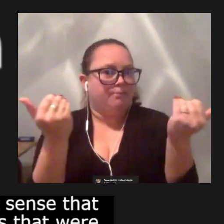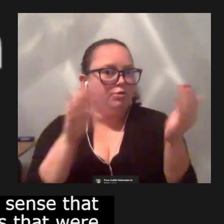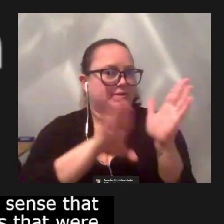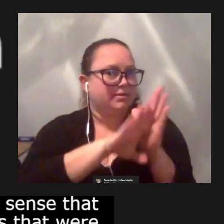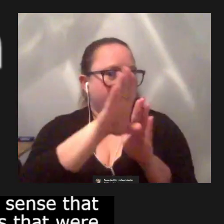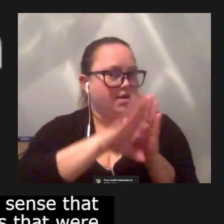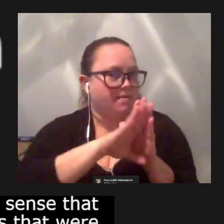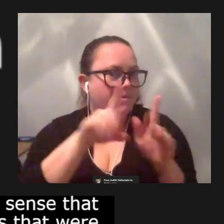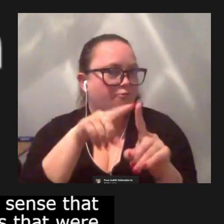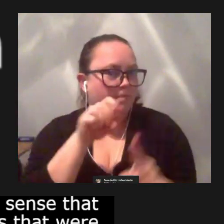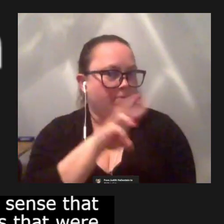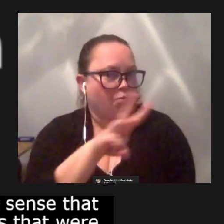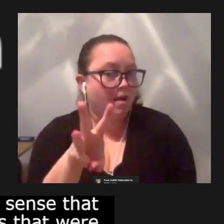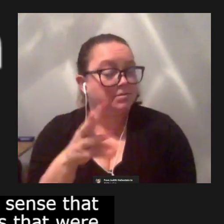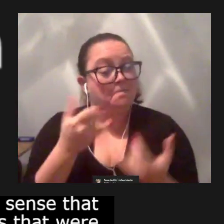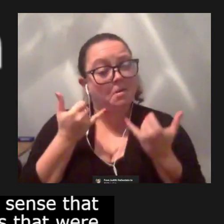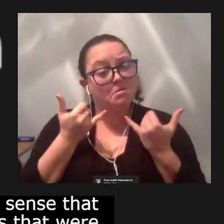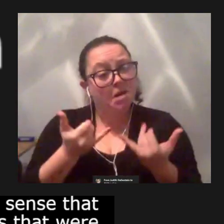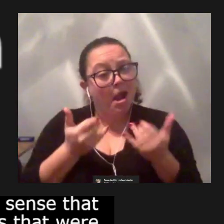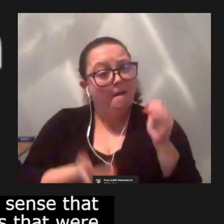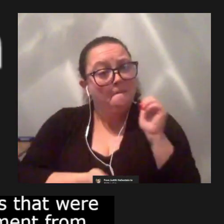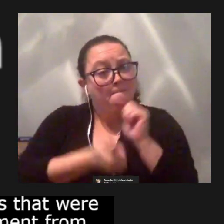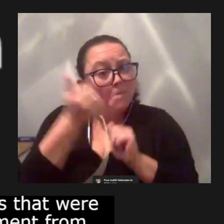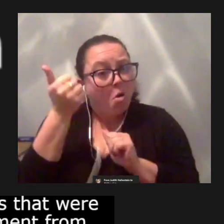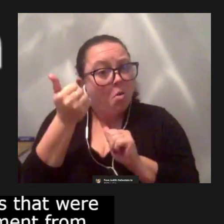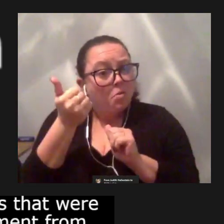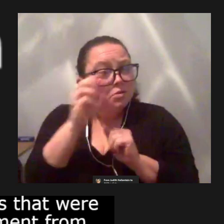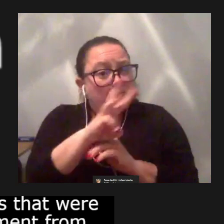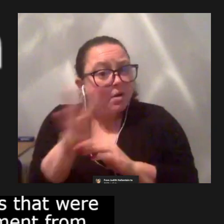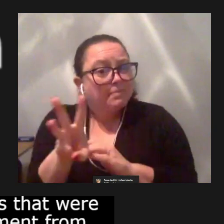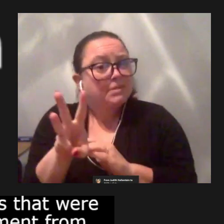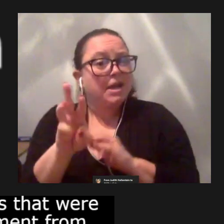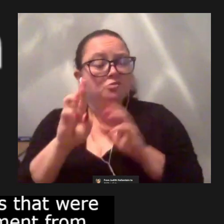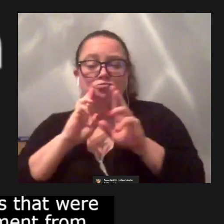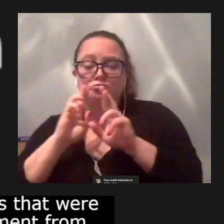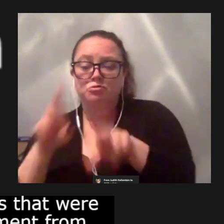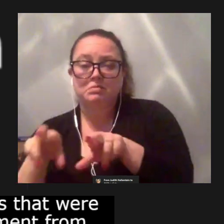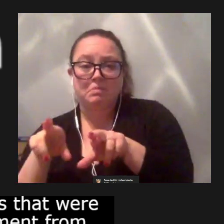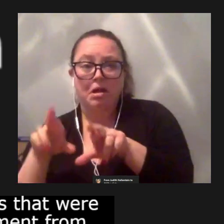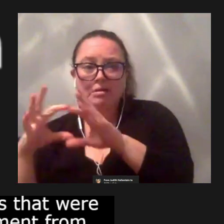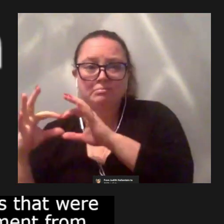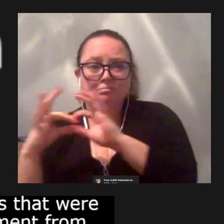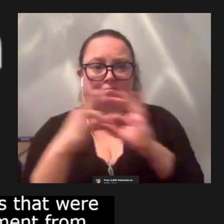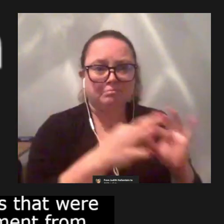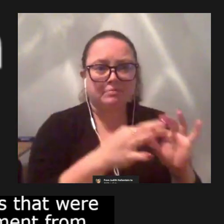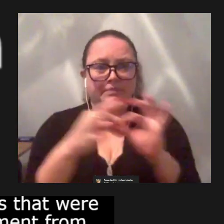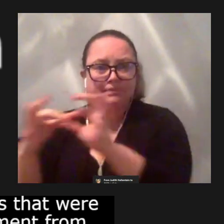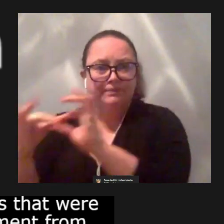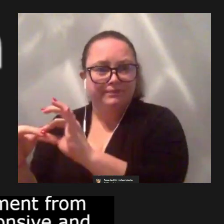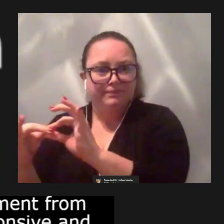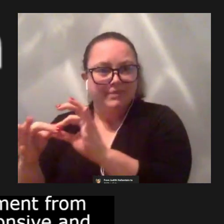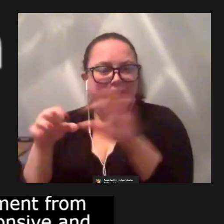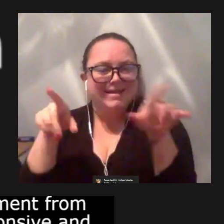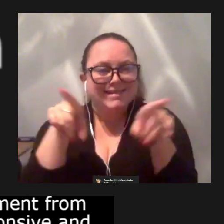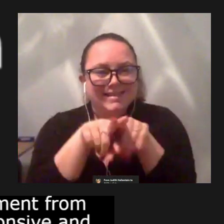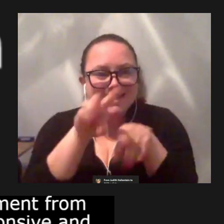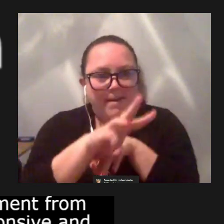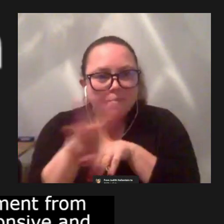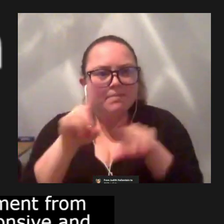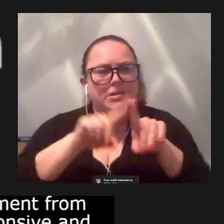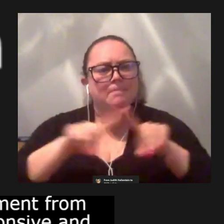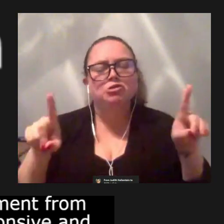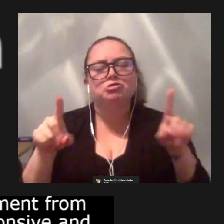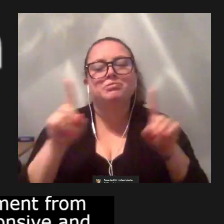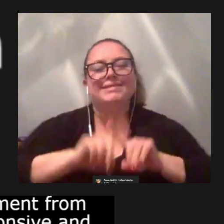But now most sites are responsive, and it's the same site just being styled differently as it hits